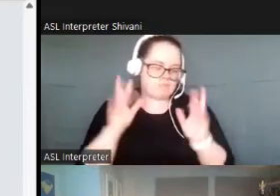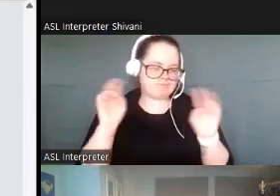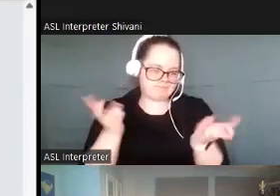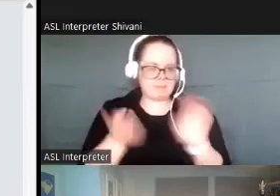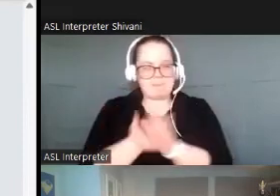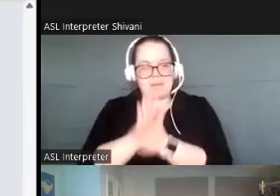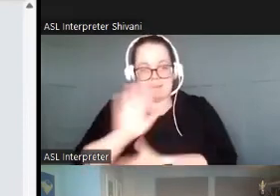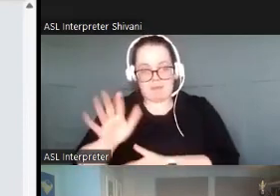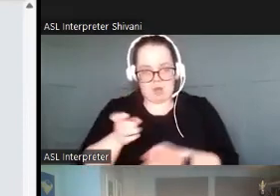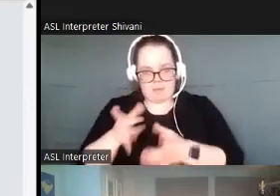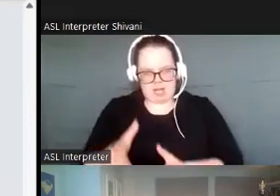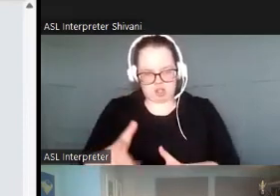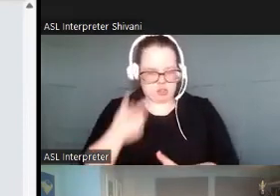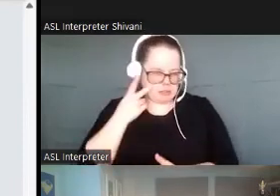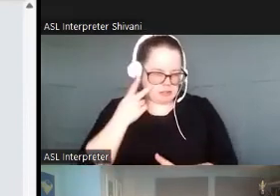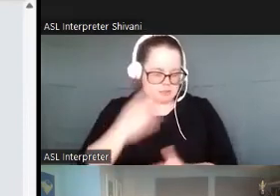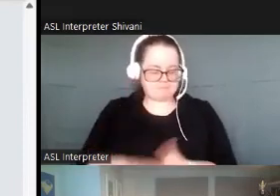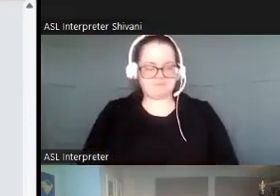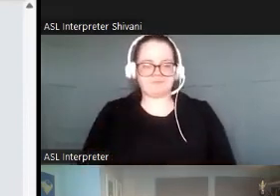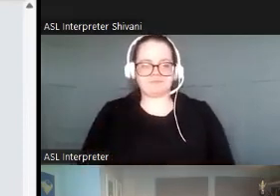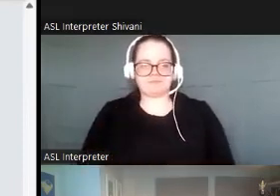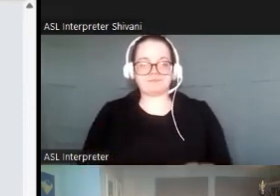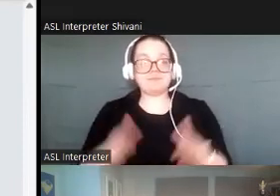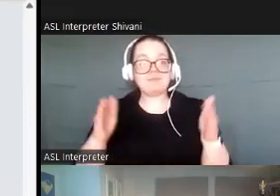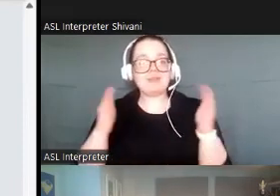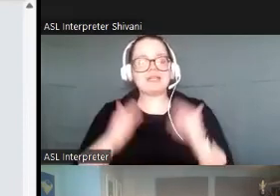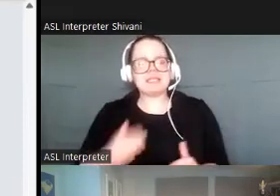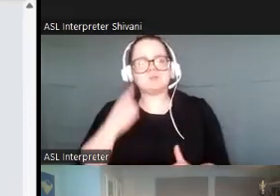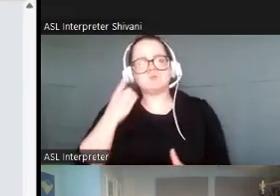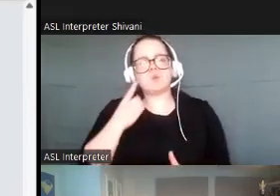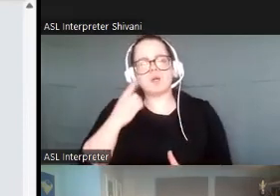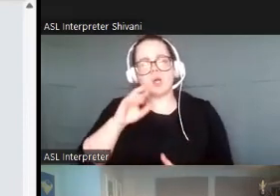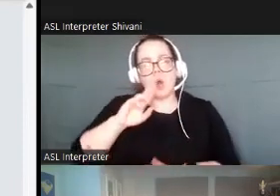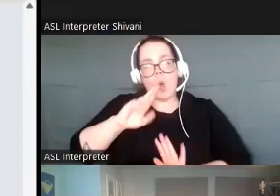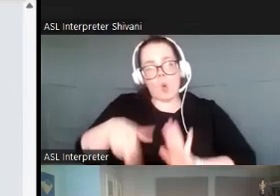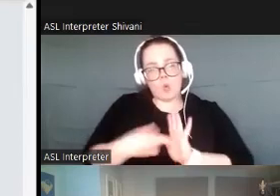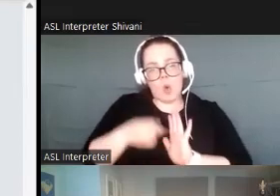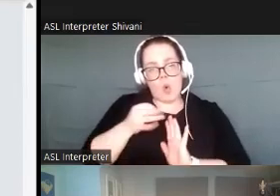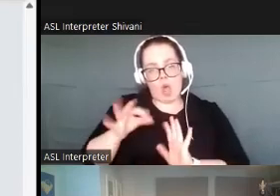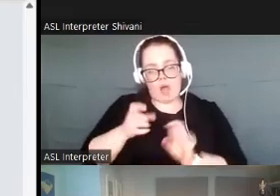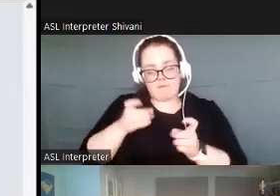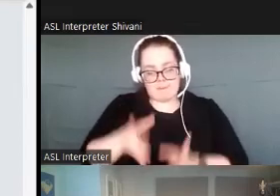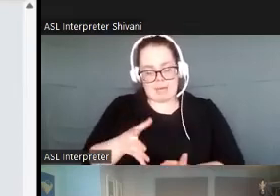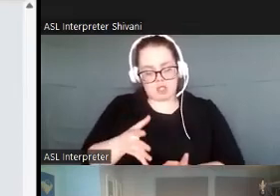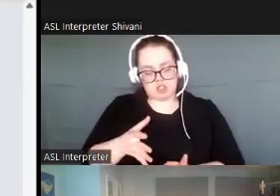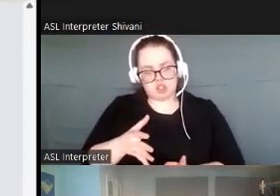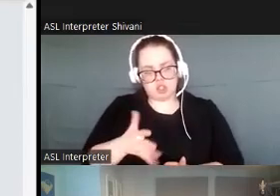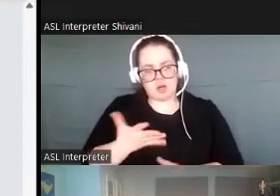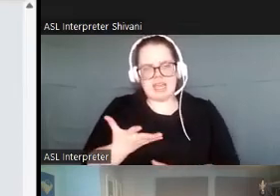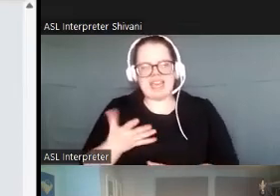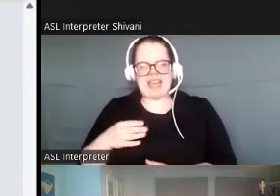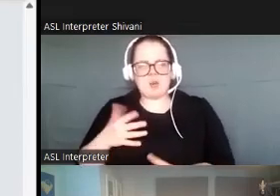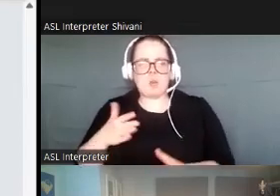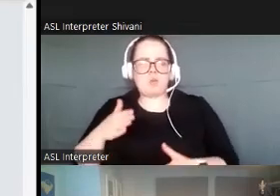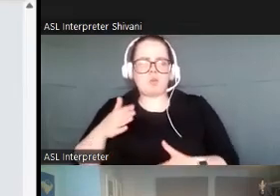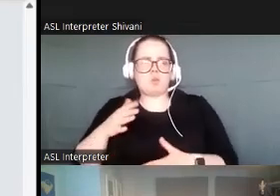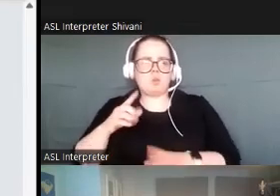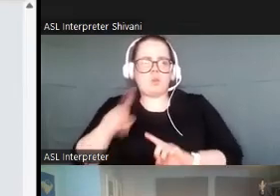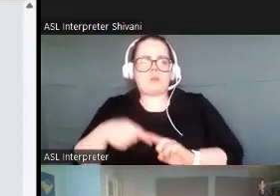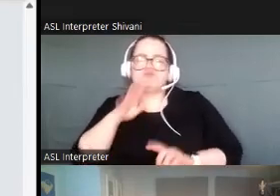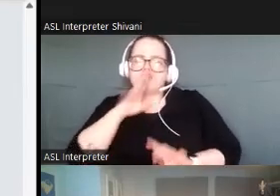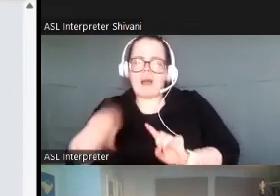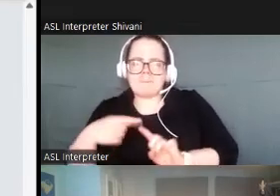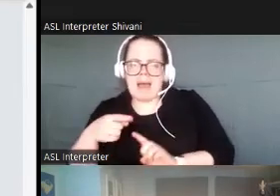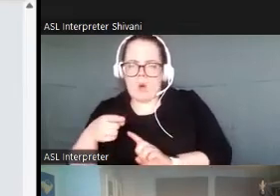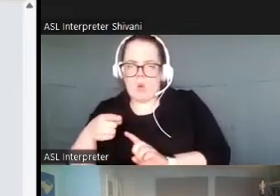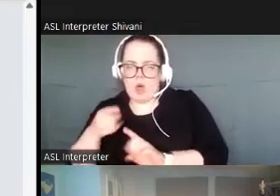is the role of a manager in an artist's career? And so I would say that as the recording part, we can